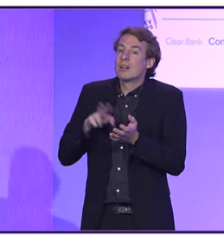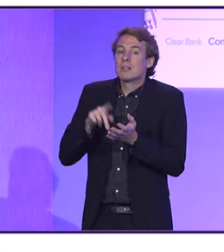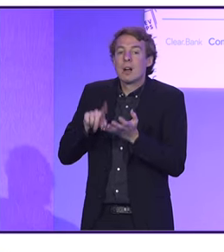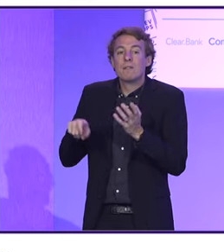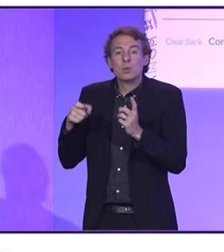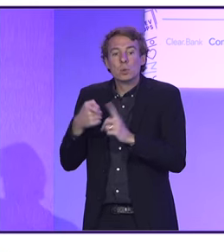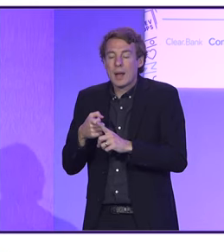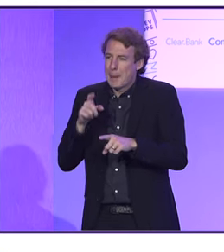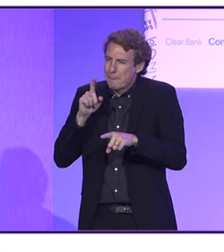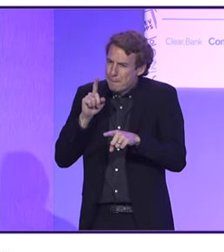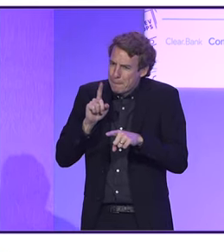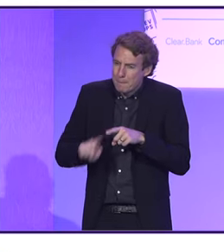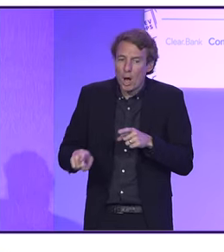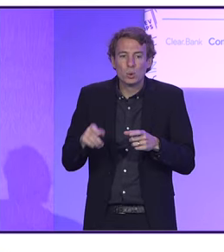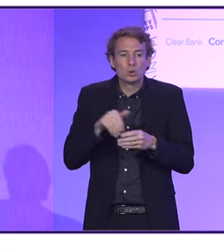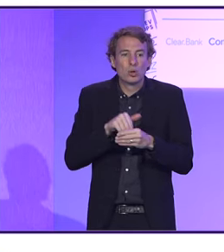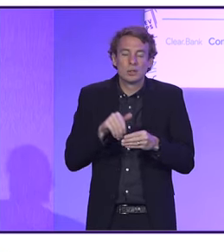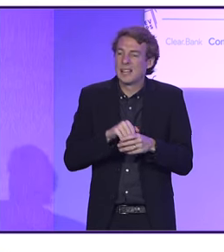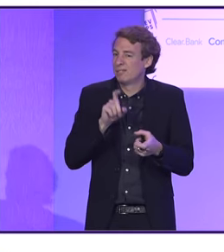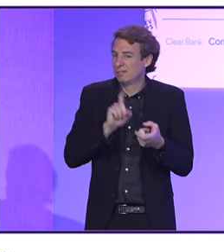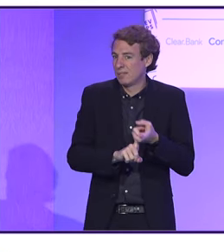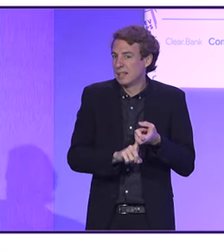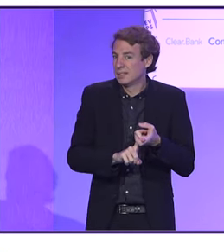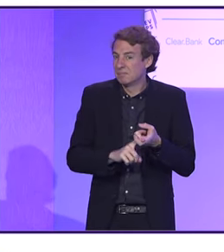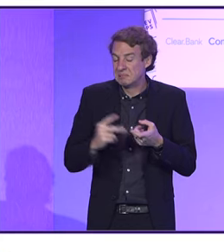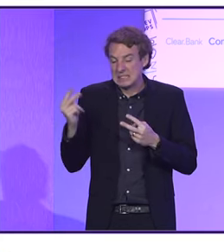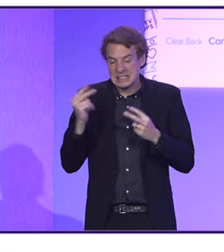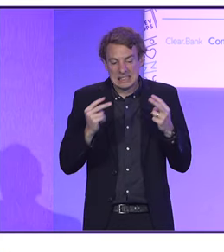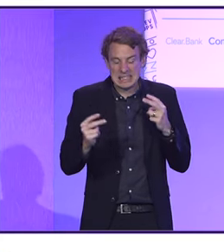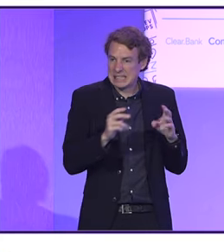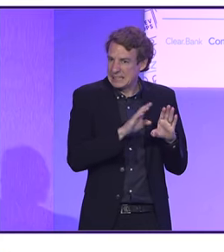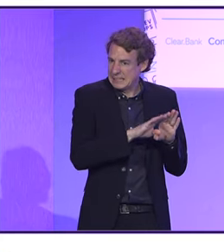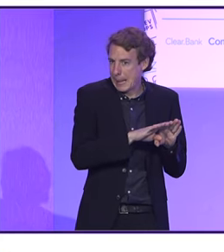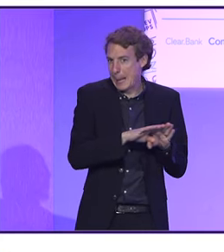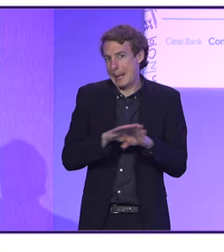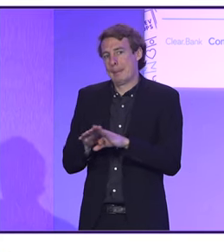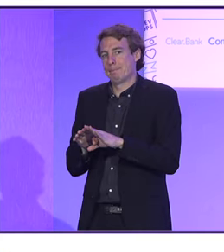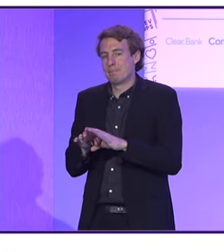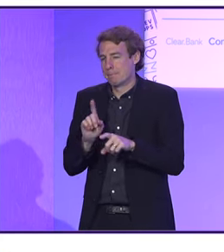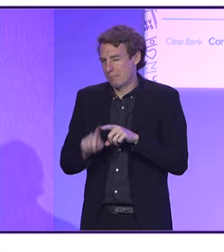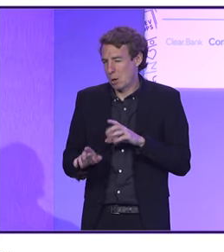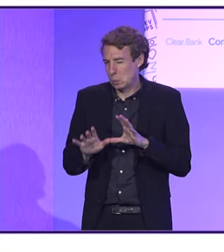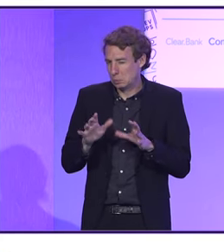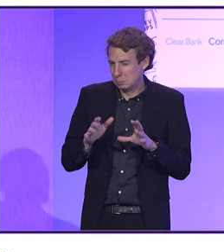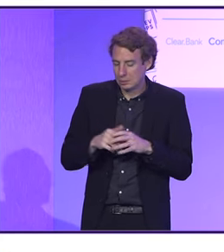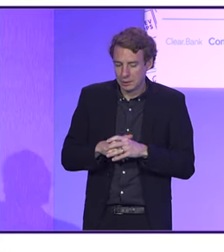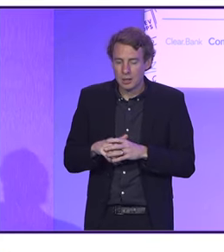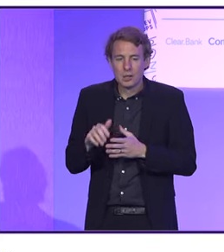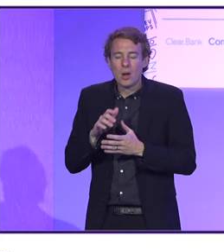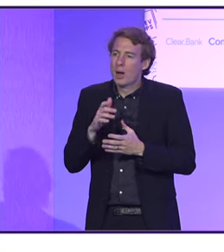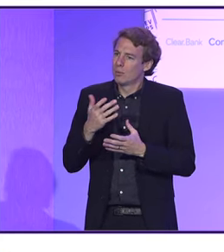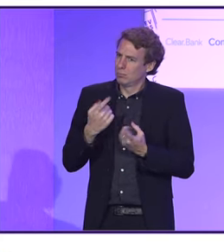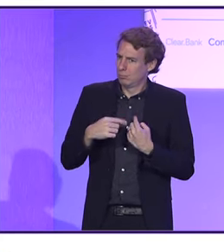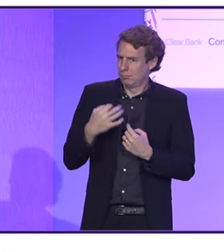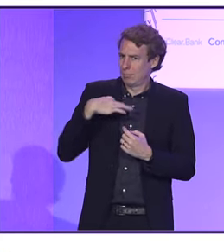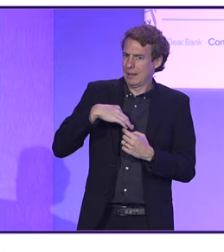one person sees is mostly the same as what another person sees. And that means it can benefit enormously from us serving responses to people that we've